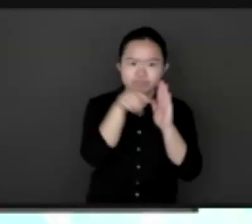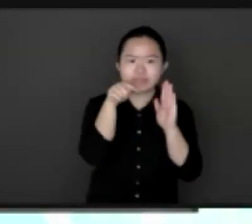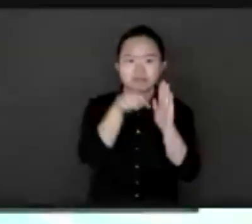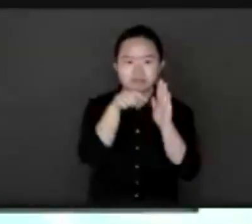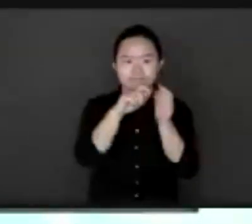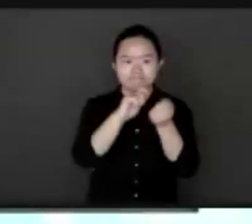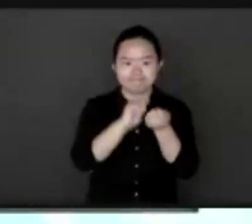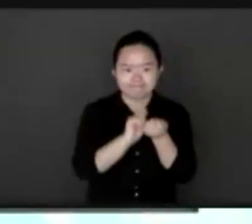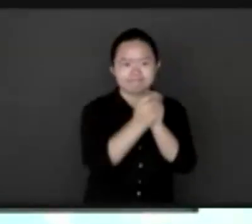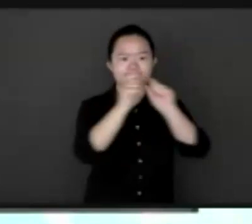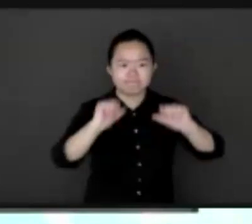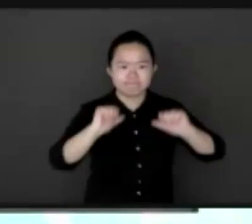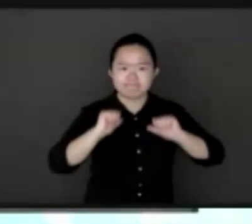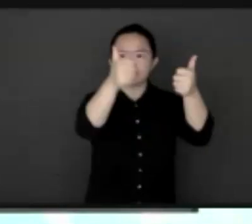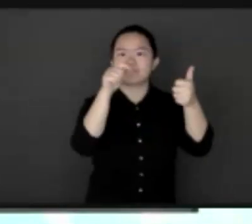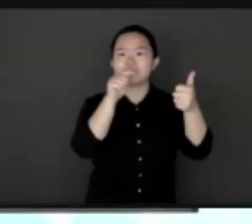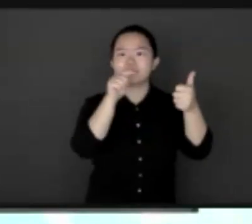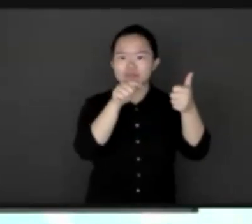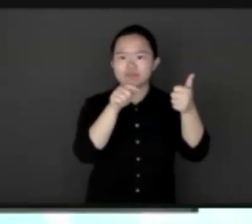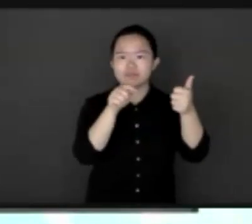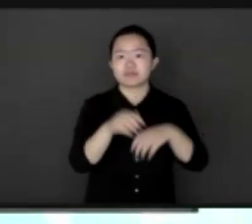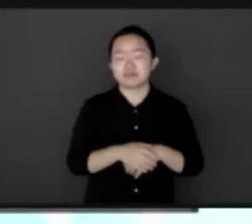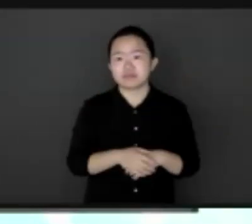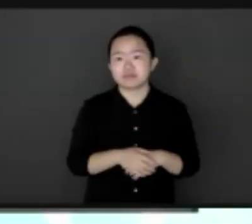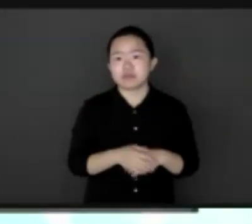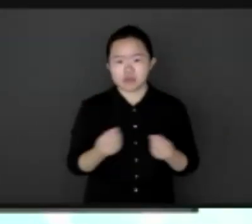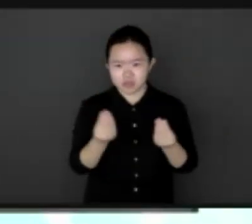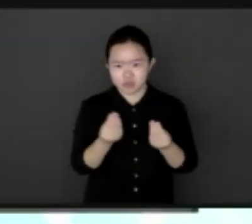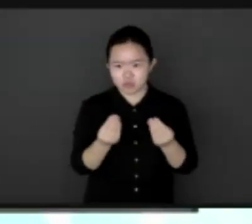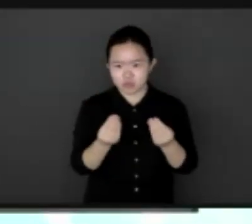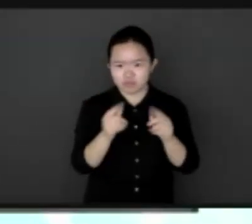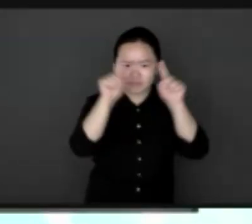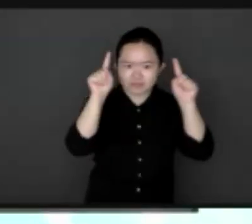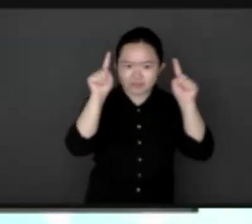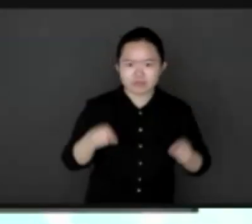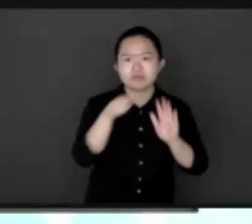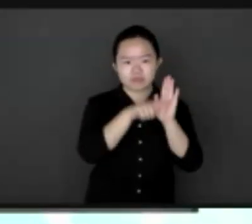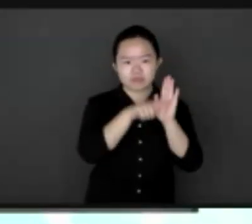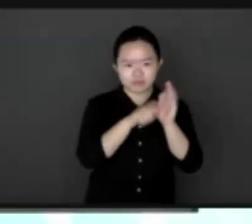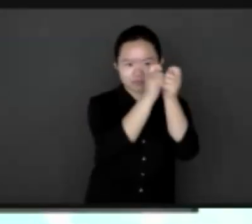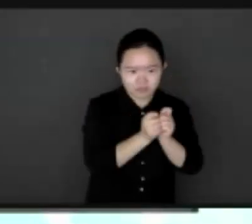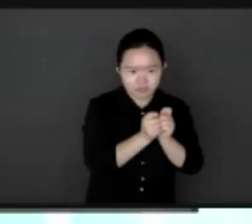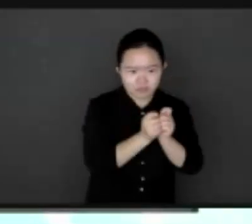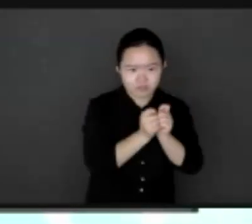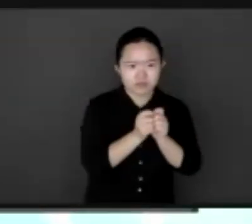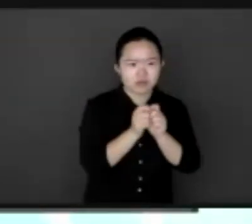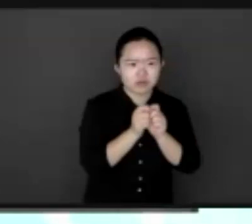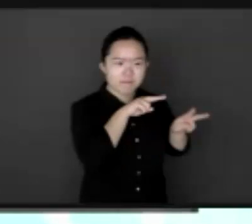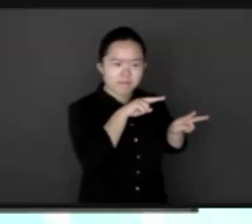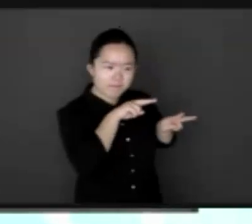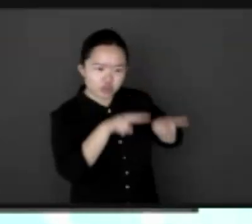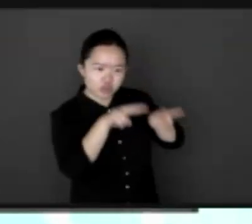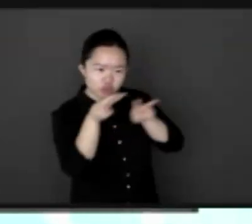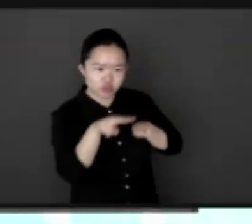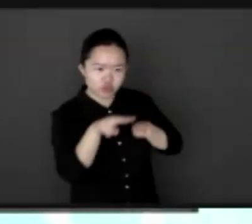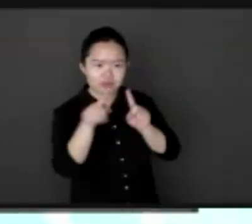we do together with the monitoring agencies. And of course, there's still more to be done, but I think we can be quite proud of the Web Accessibility Directive